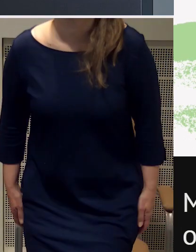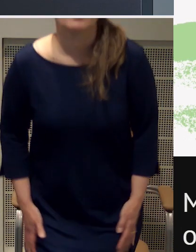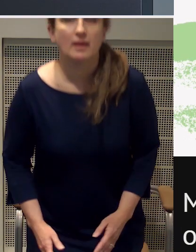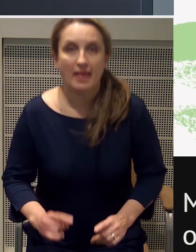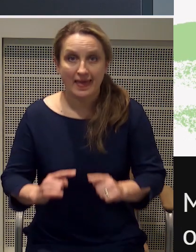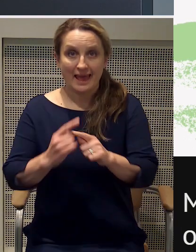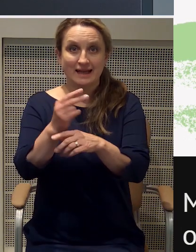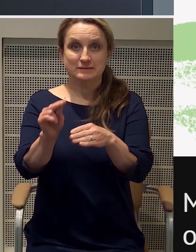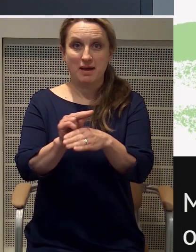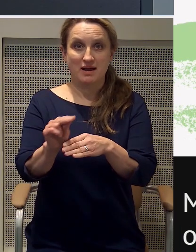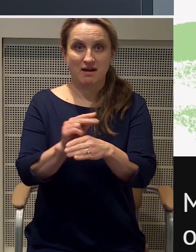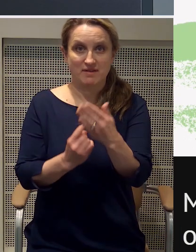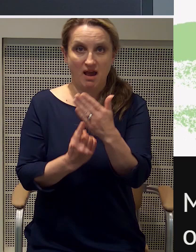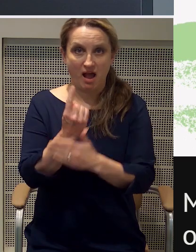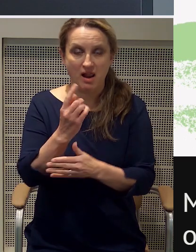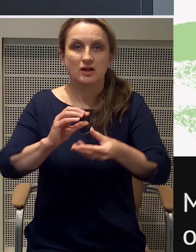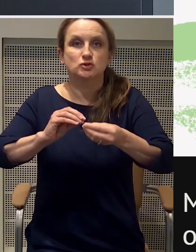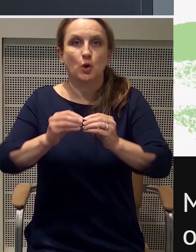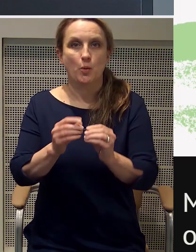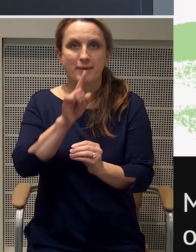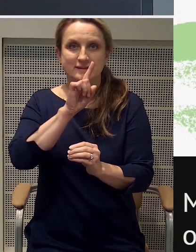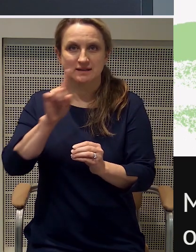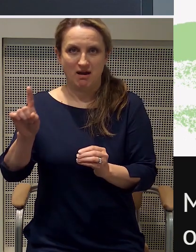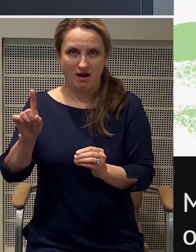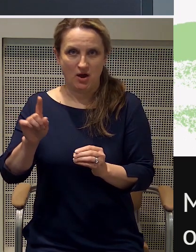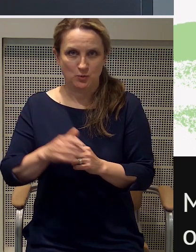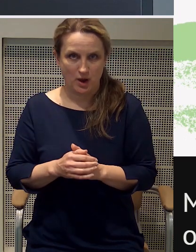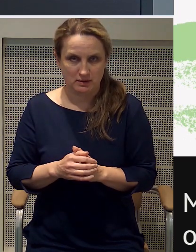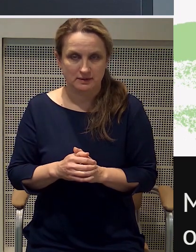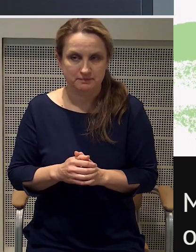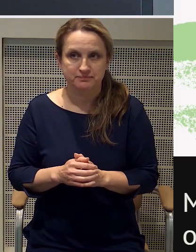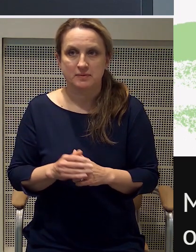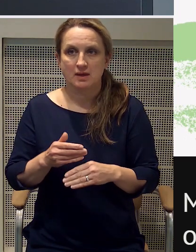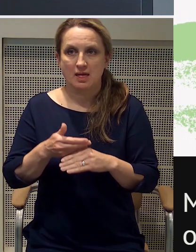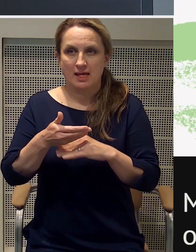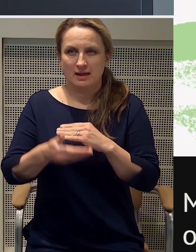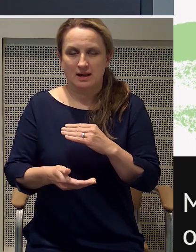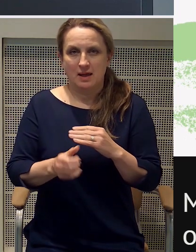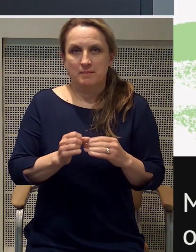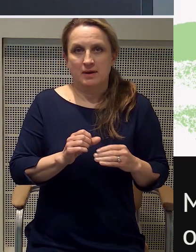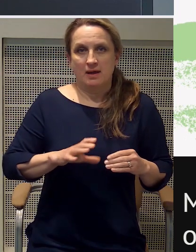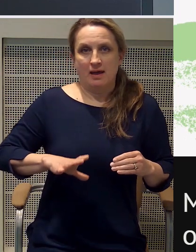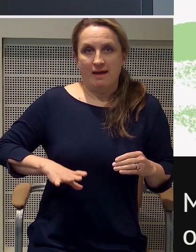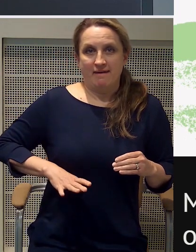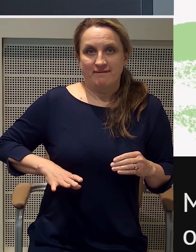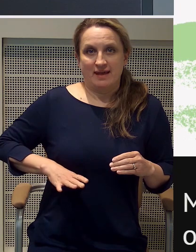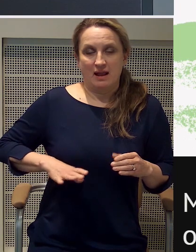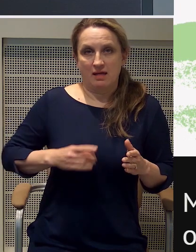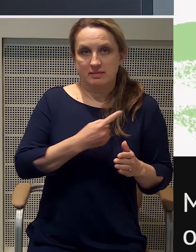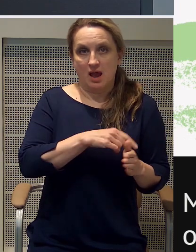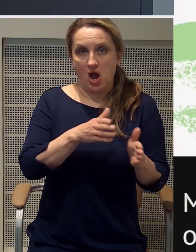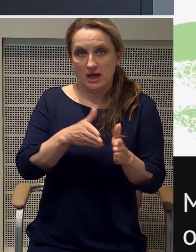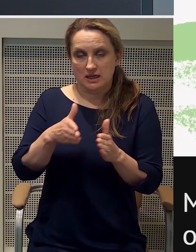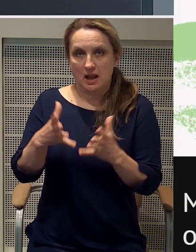first infusion came quite quickly. And there's also indwelling